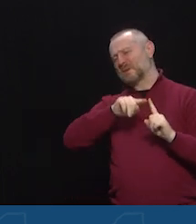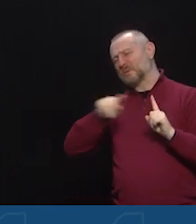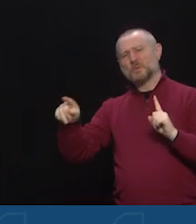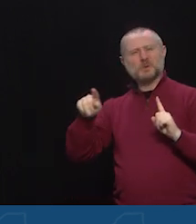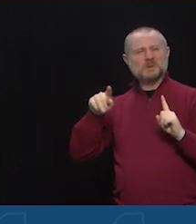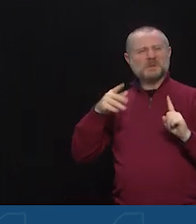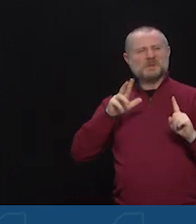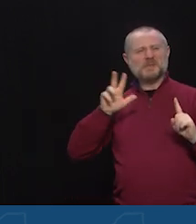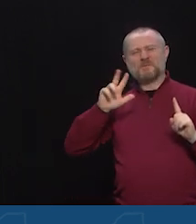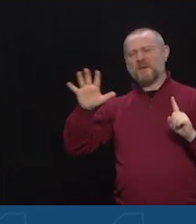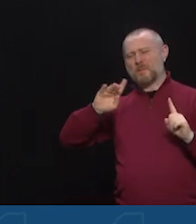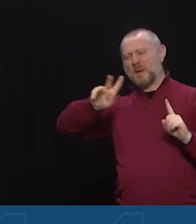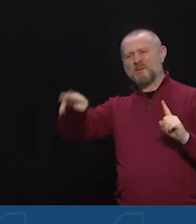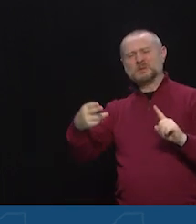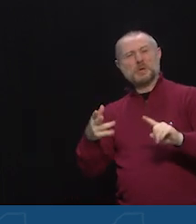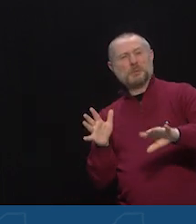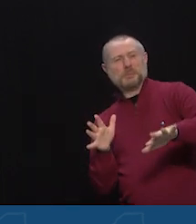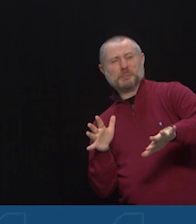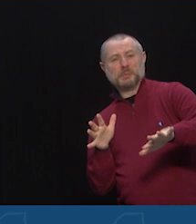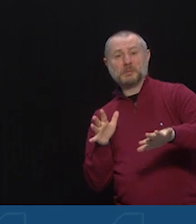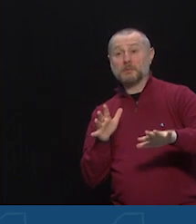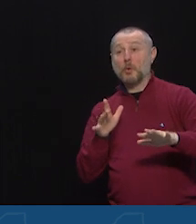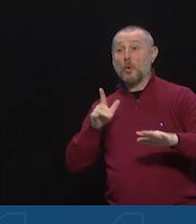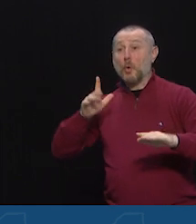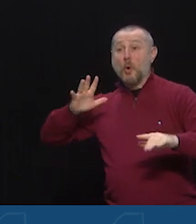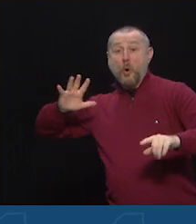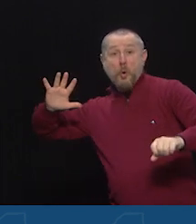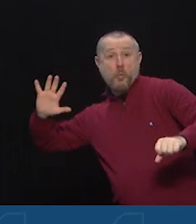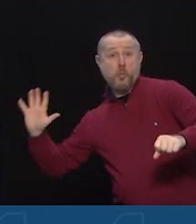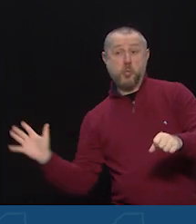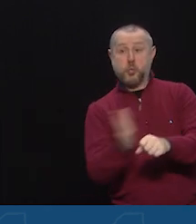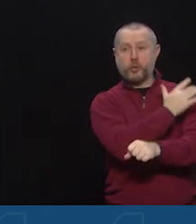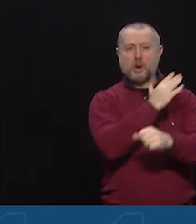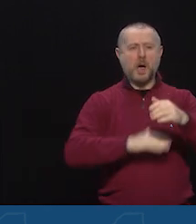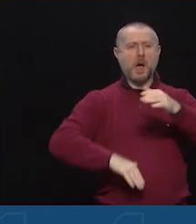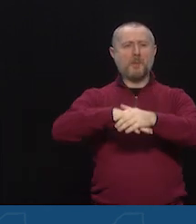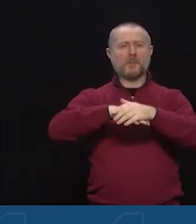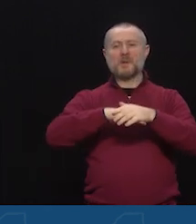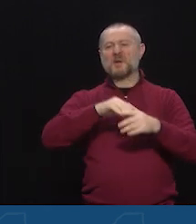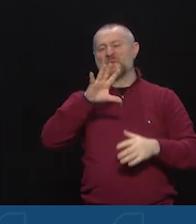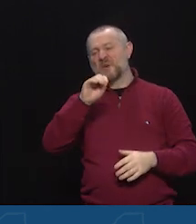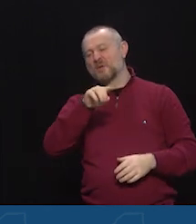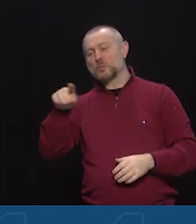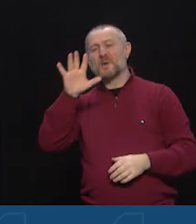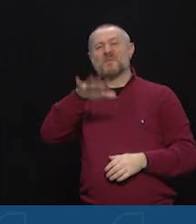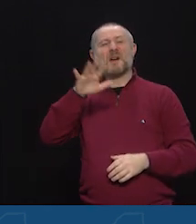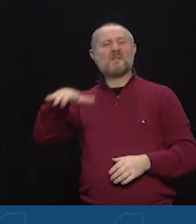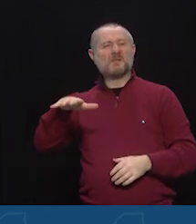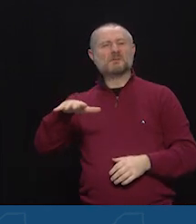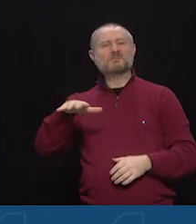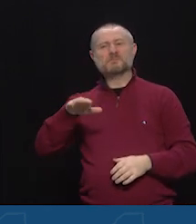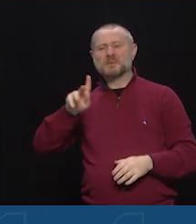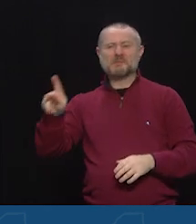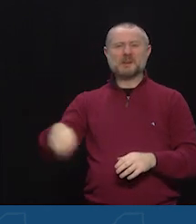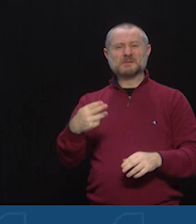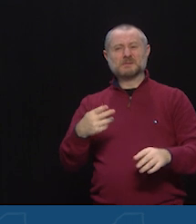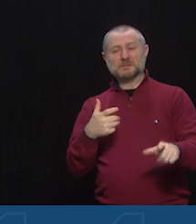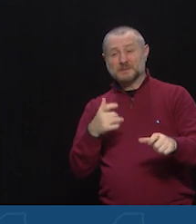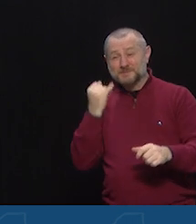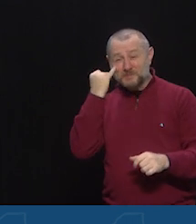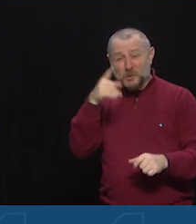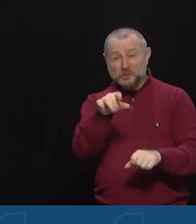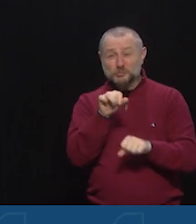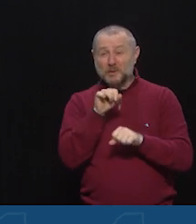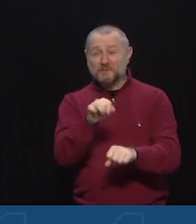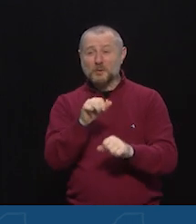really gets dangerous, when it's a complete whiteout condition, and you do not want to be in your vehicle with your kids in the back seat and go off the road during